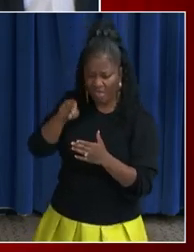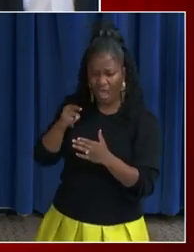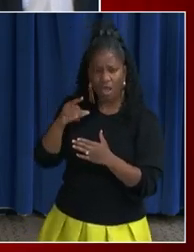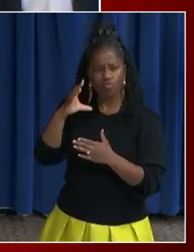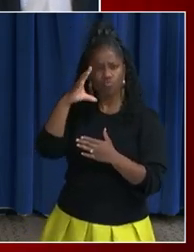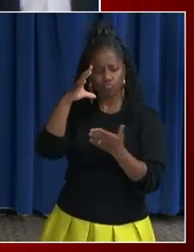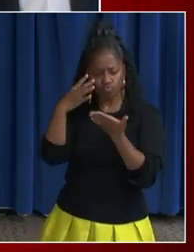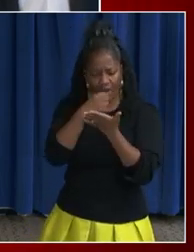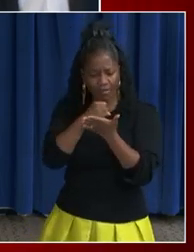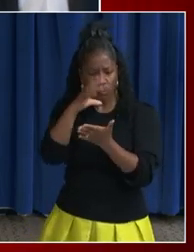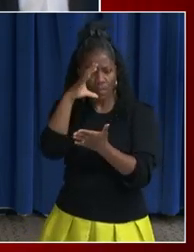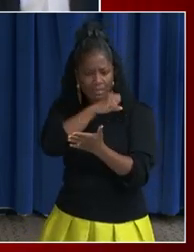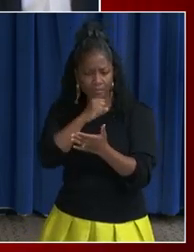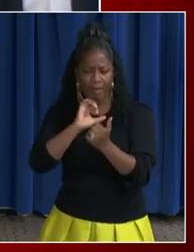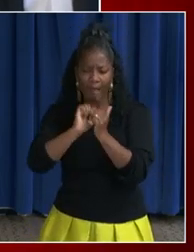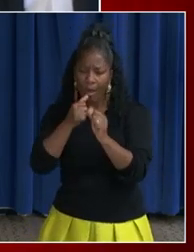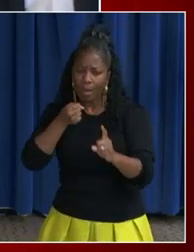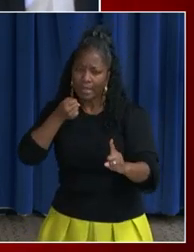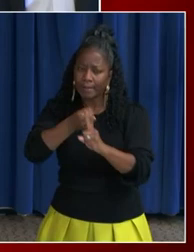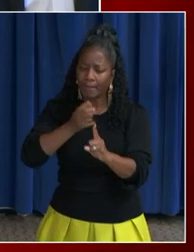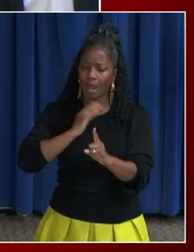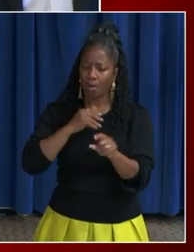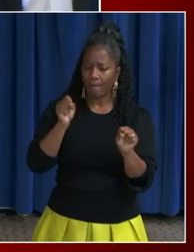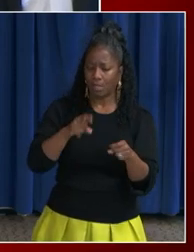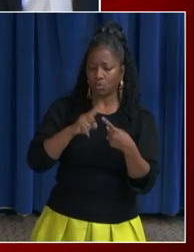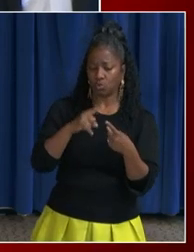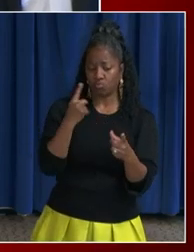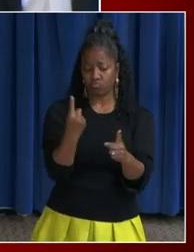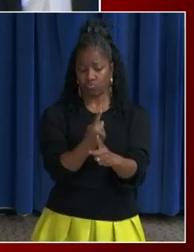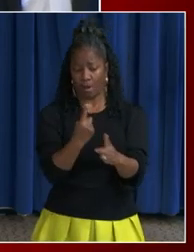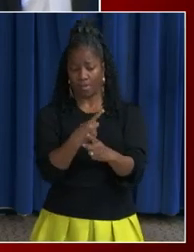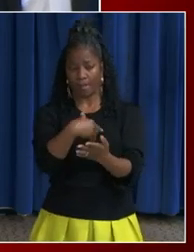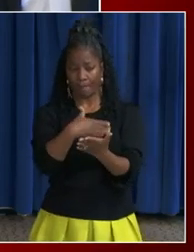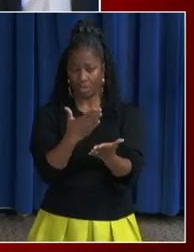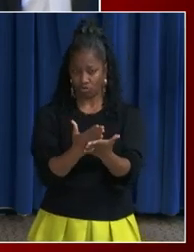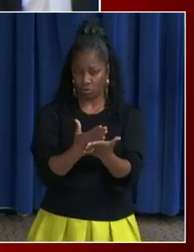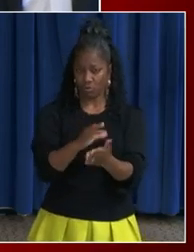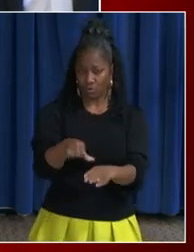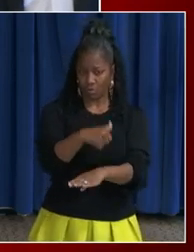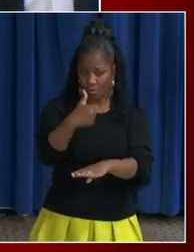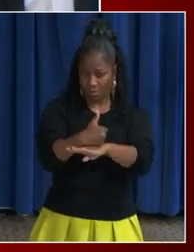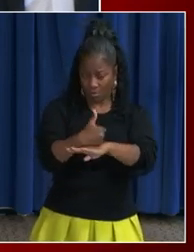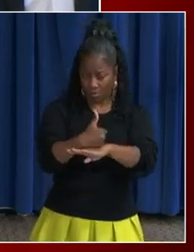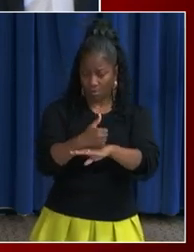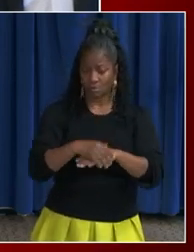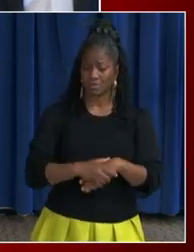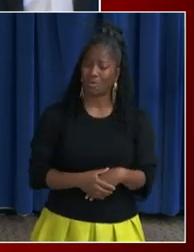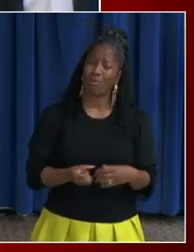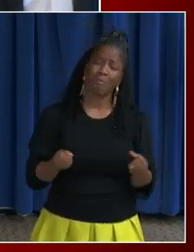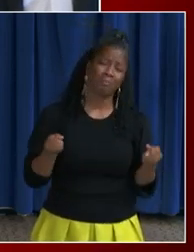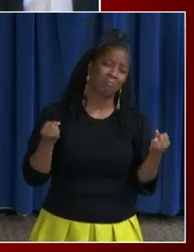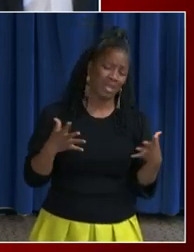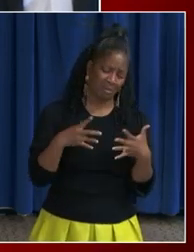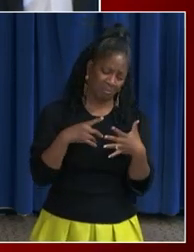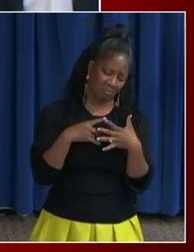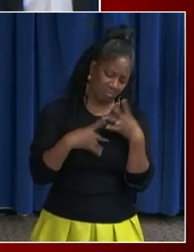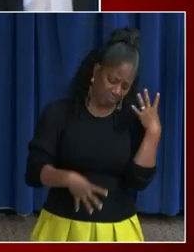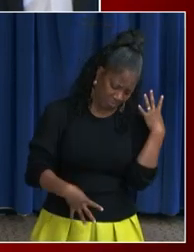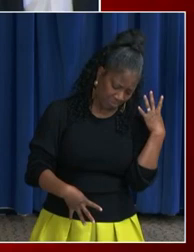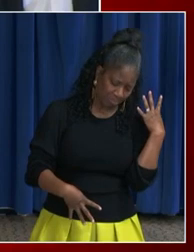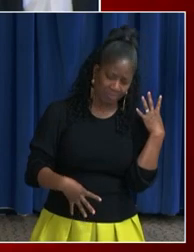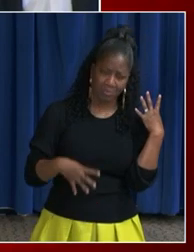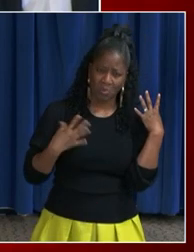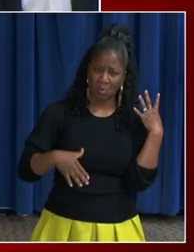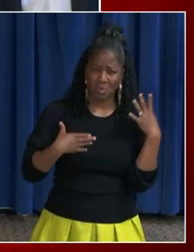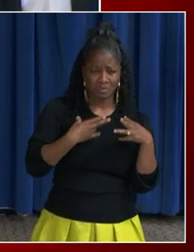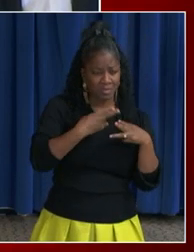have on our ability to properly budget. So there's too many issues to mention, but those